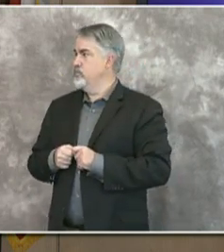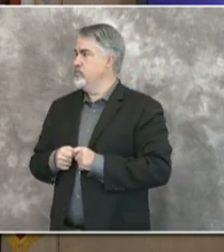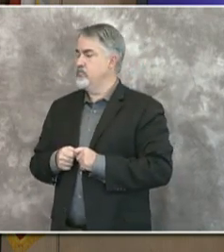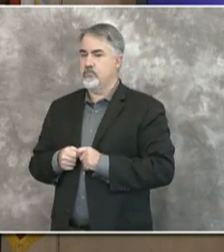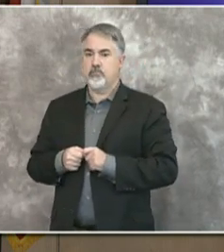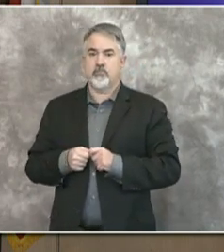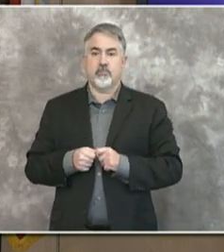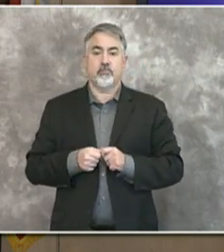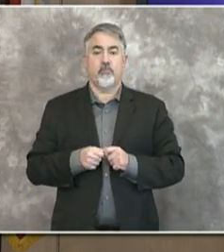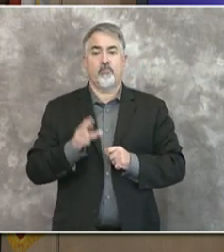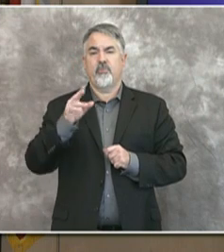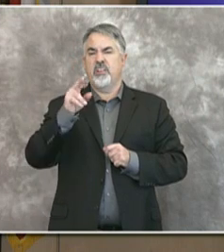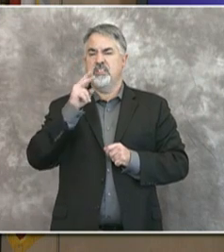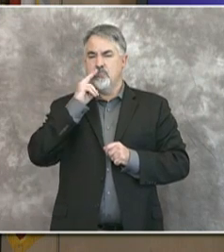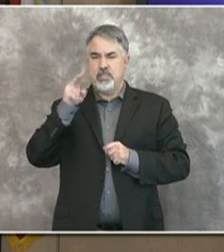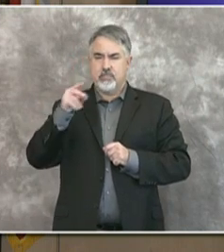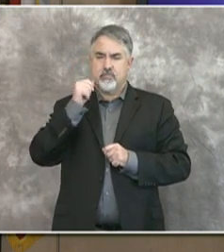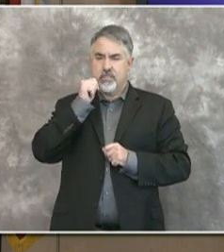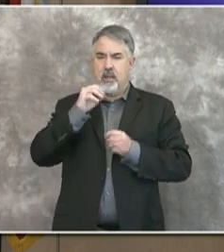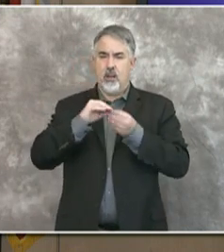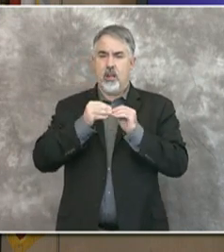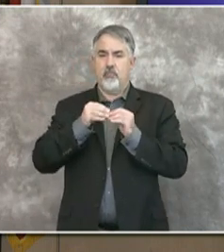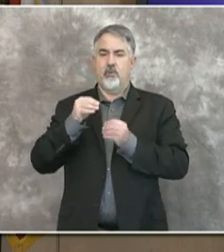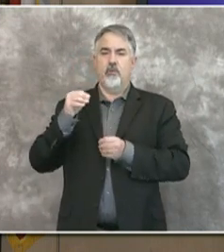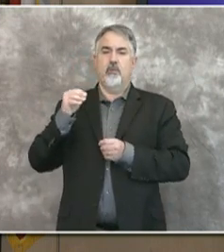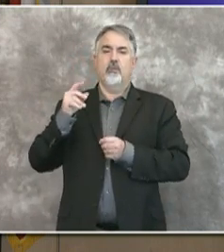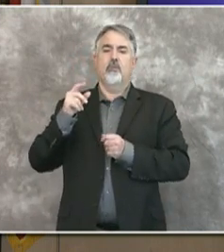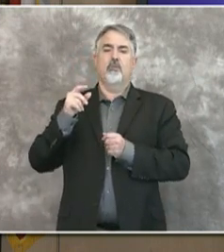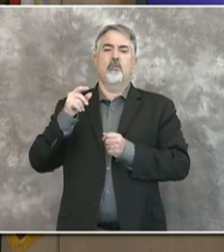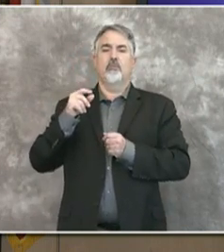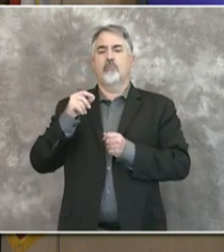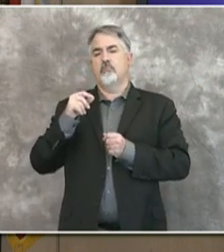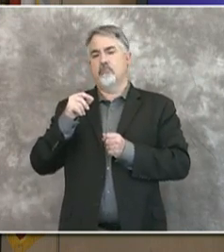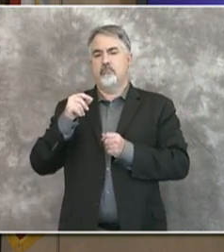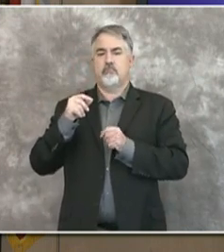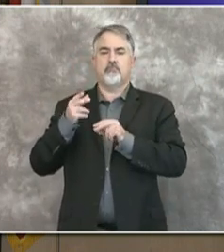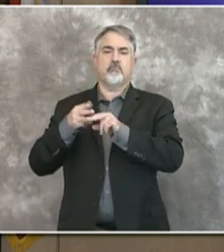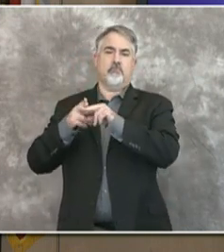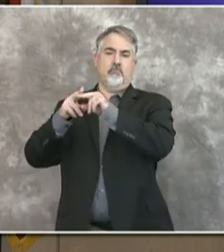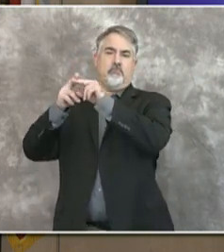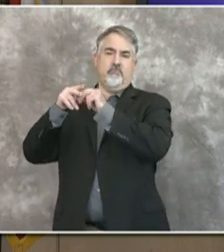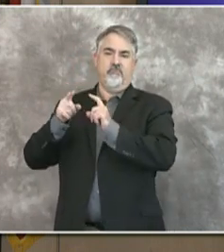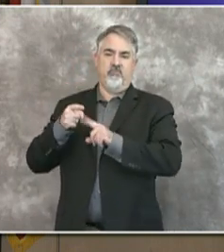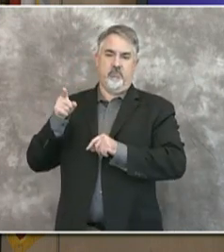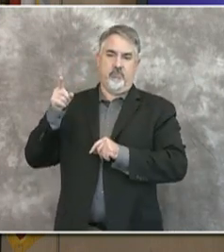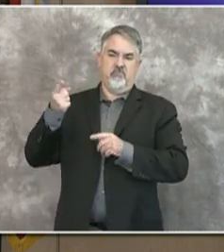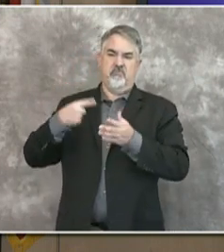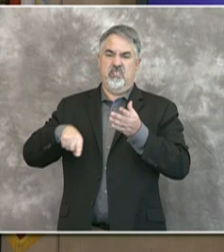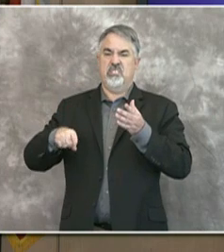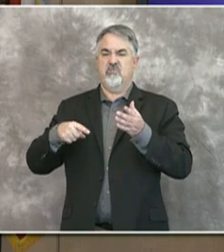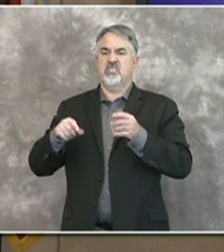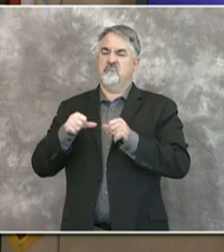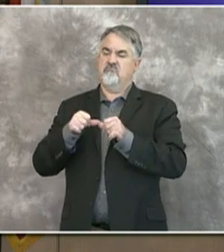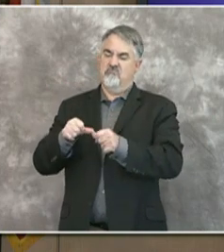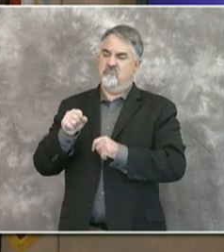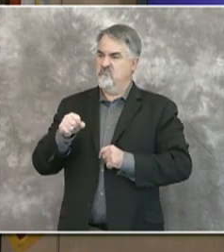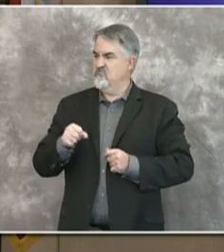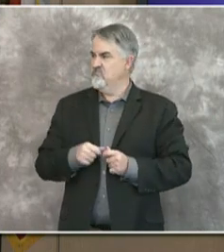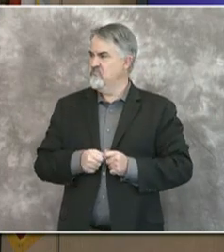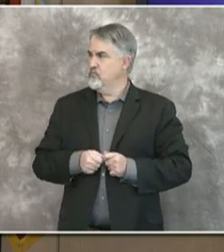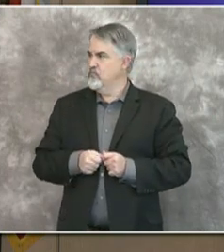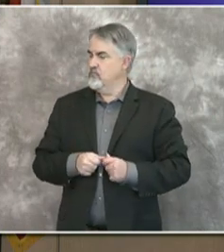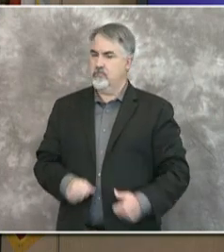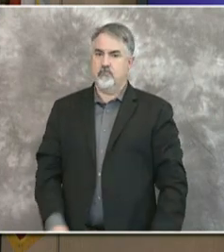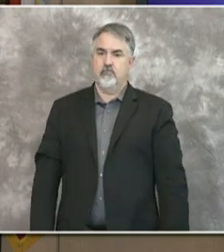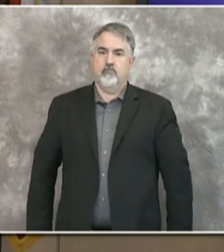daily numbers of tests being performed continue to ramp back up starting next week on an ongoing basis. But the goal there is to get